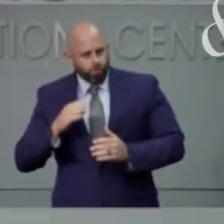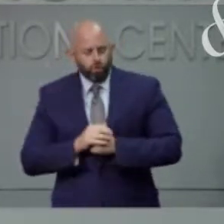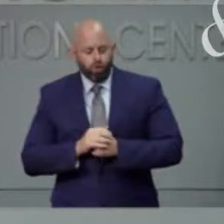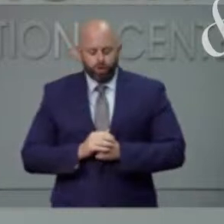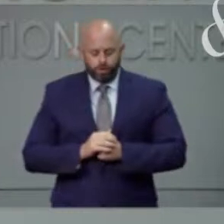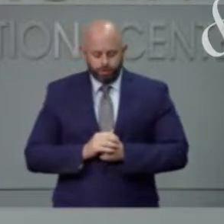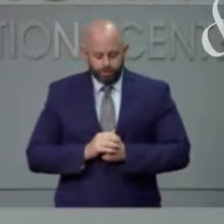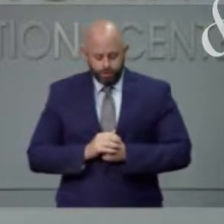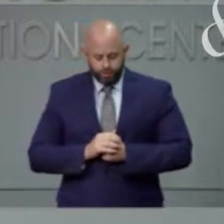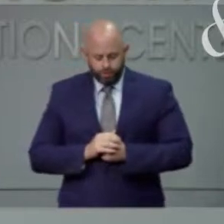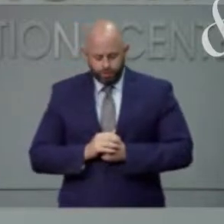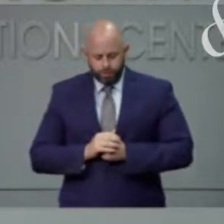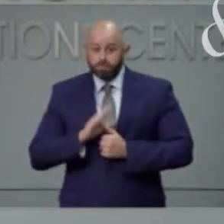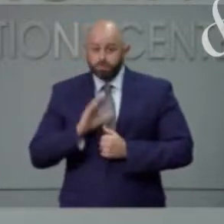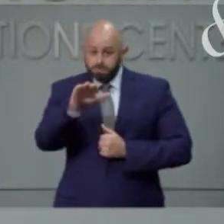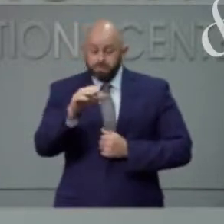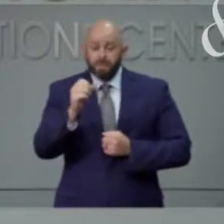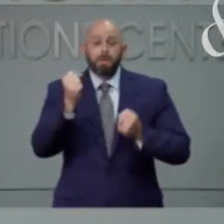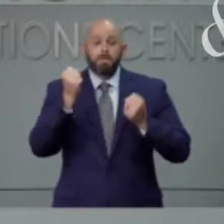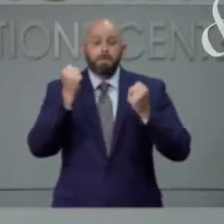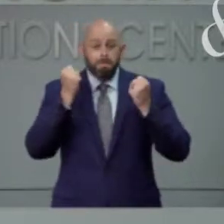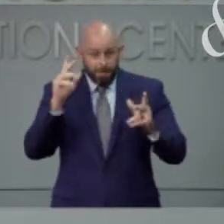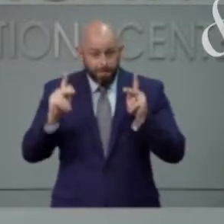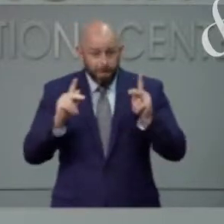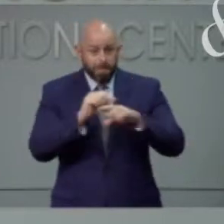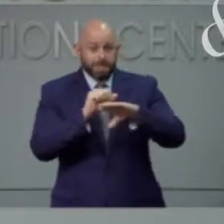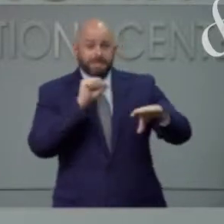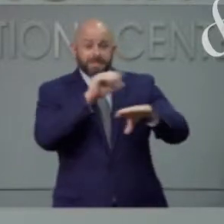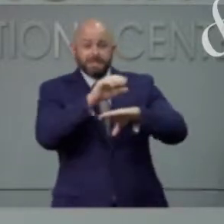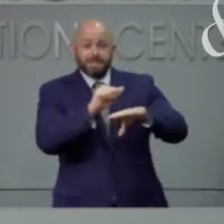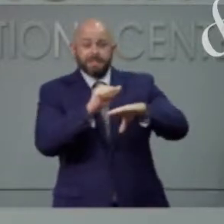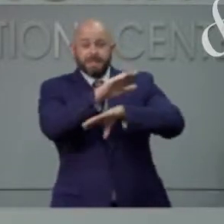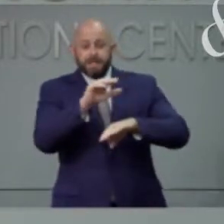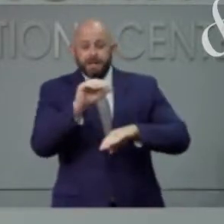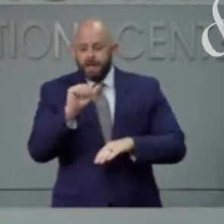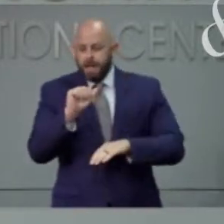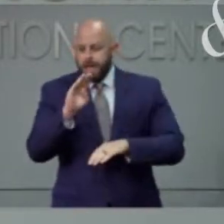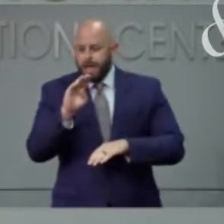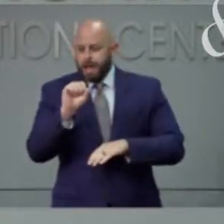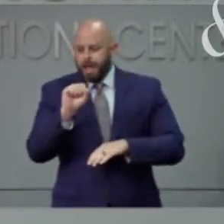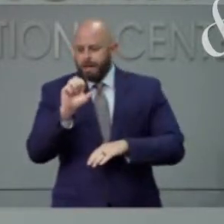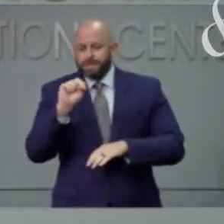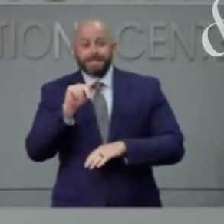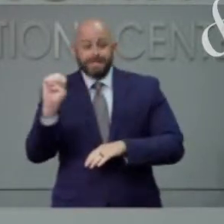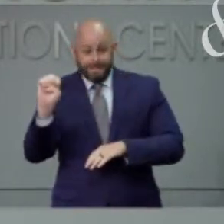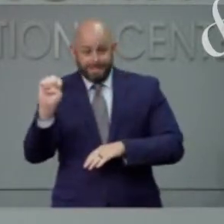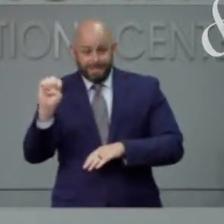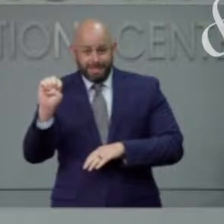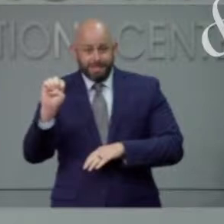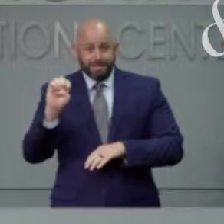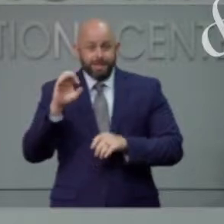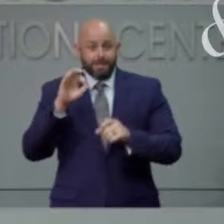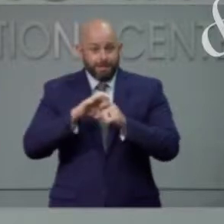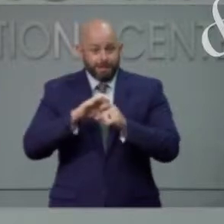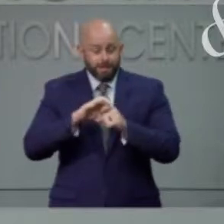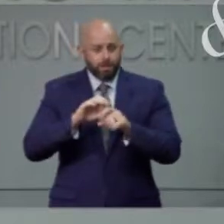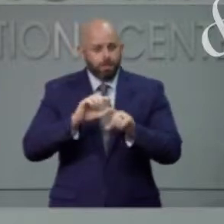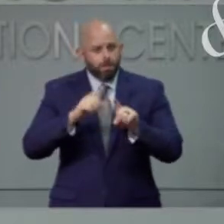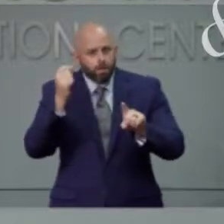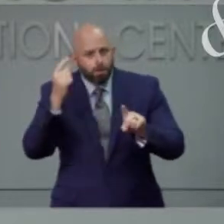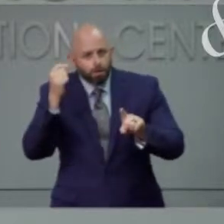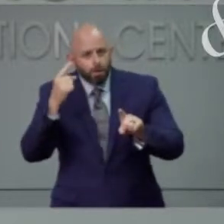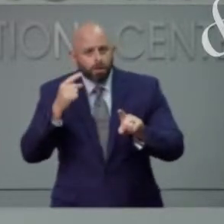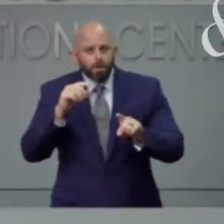sending in absentee ballots. And so far, data shows that absentee ballots from minority voters are being rejected at a higher